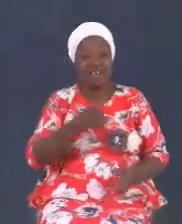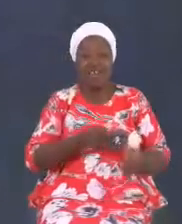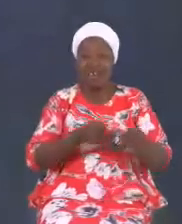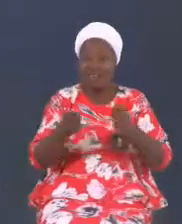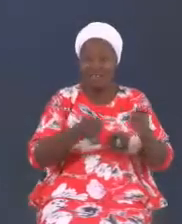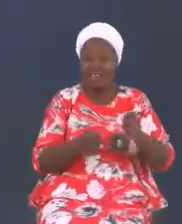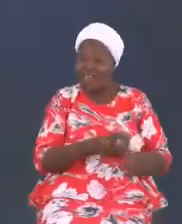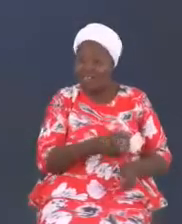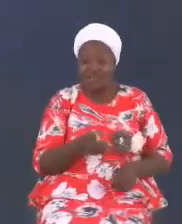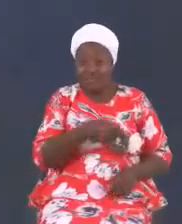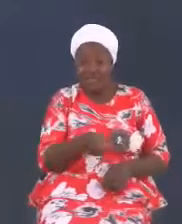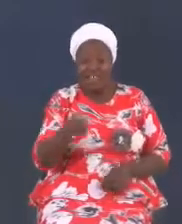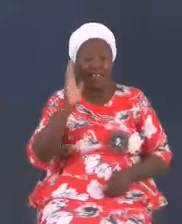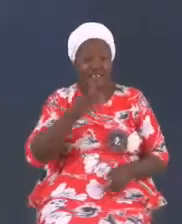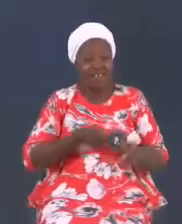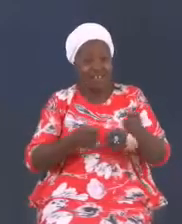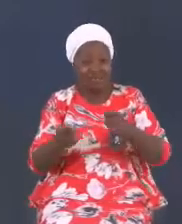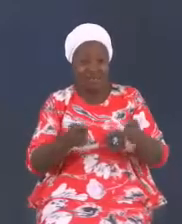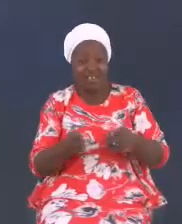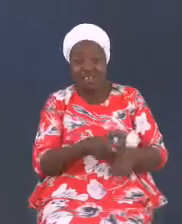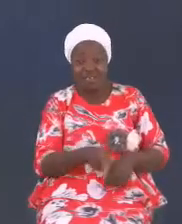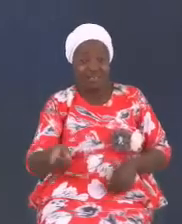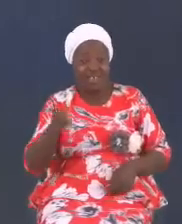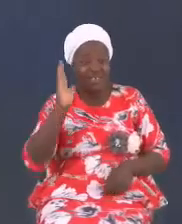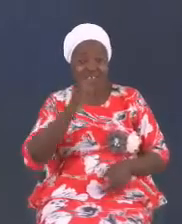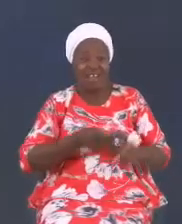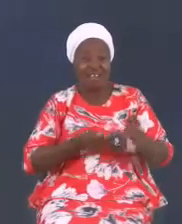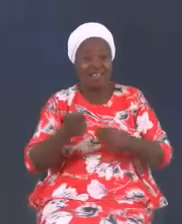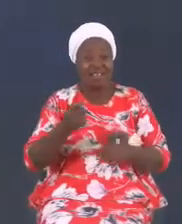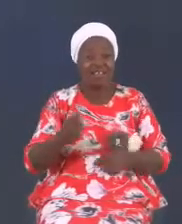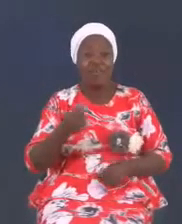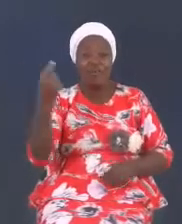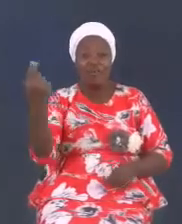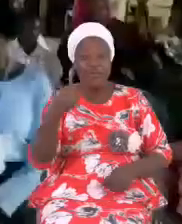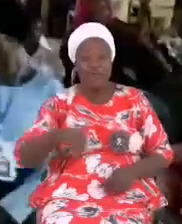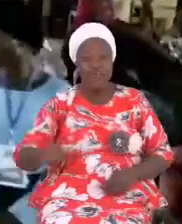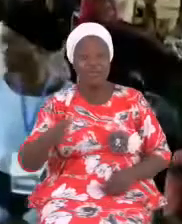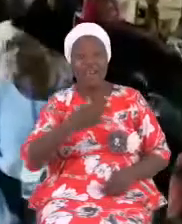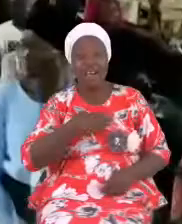reign, they shall reign forever and ever.